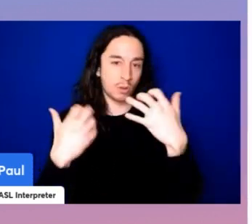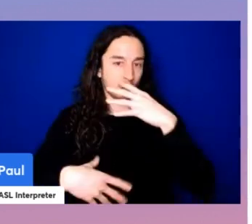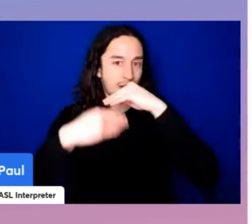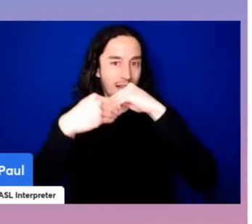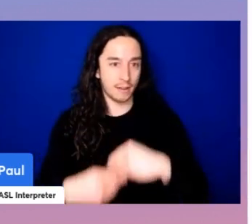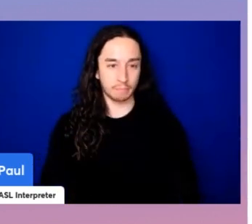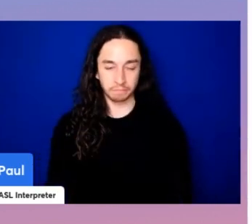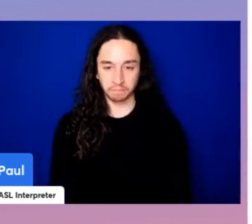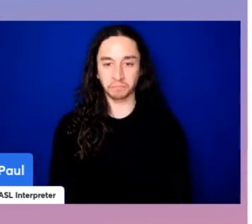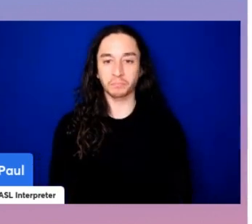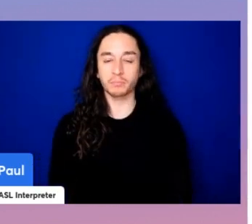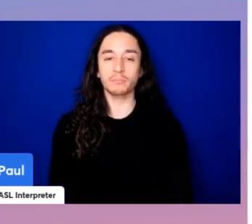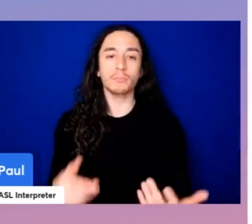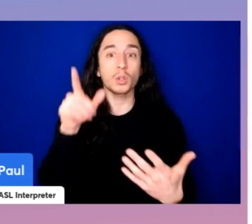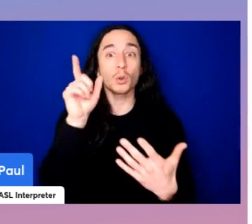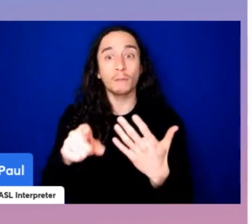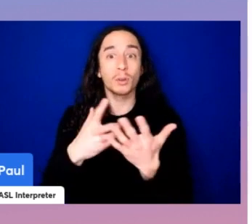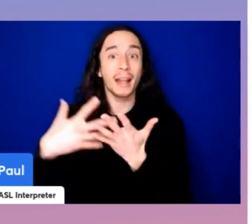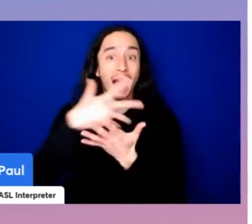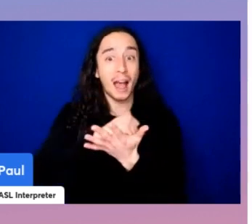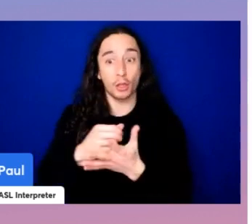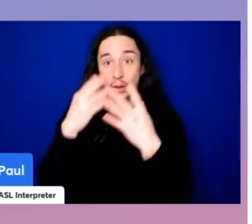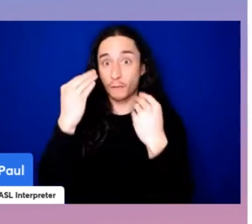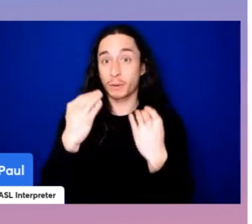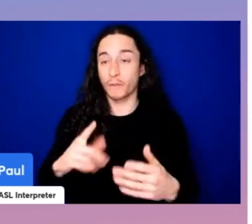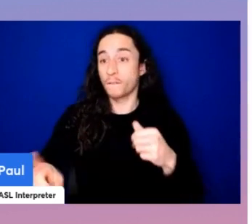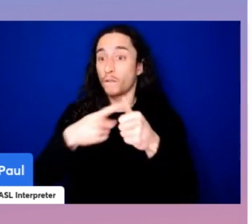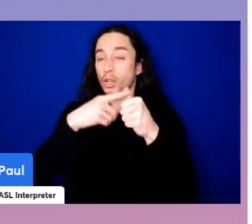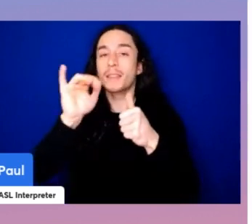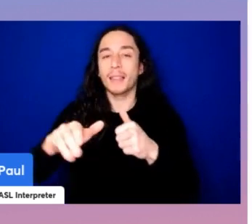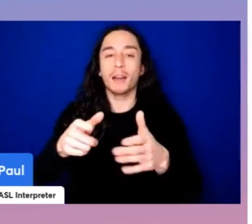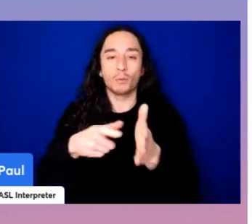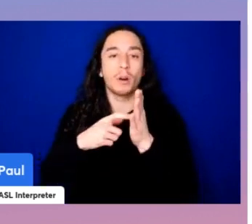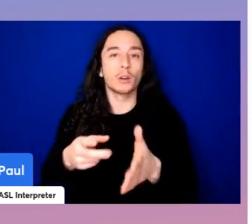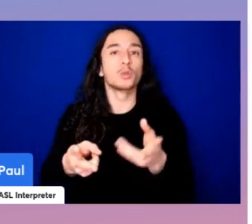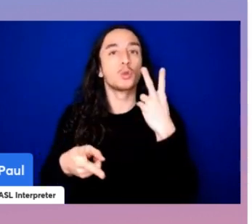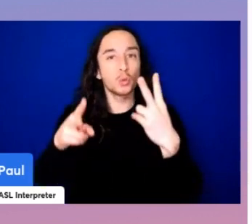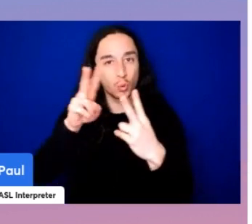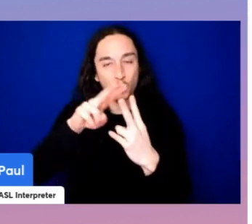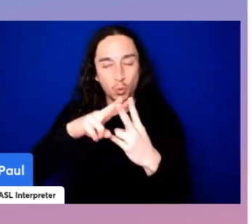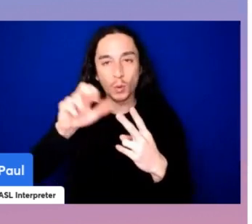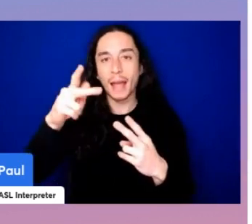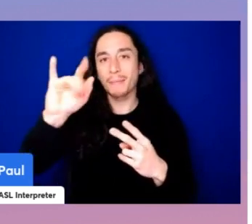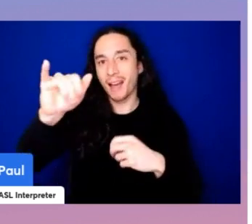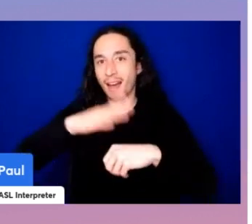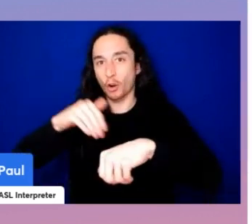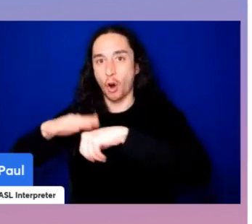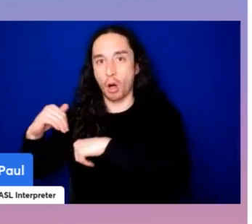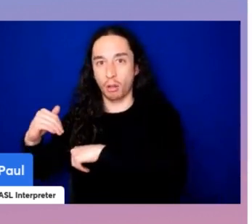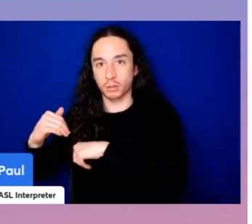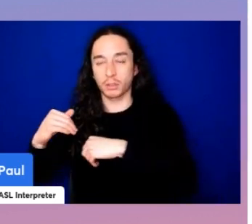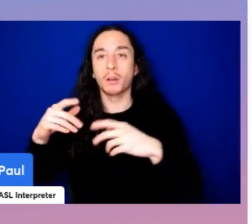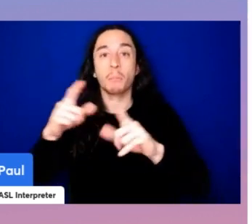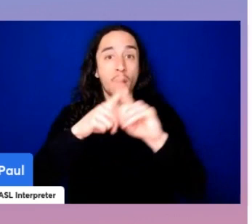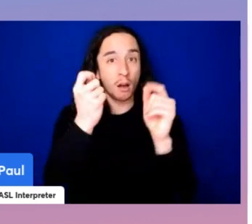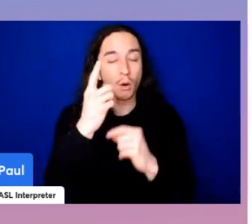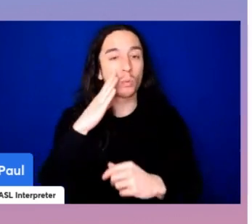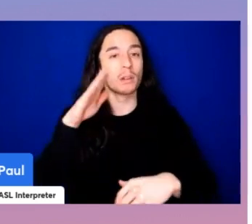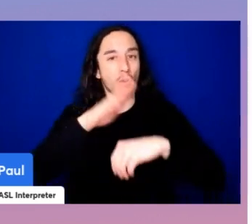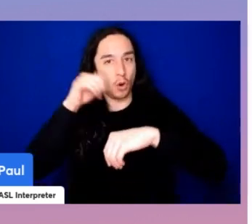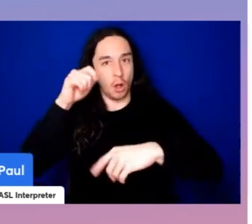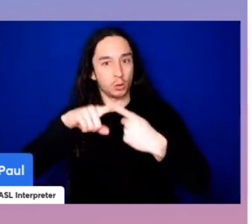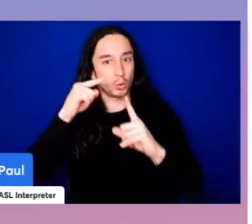have to do some information gathering first, and that's going to take two API calls. The get call to the